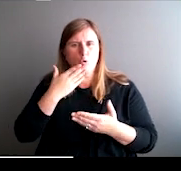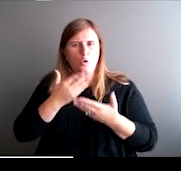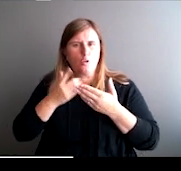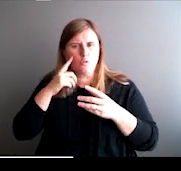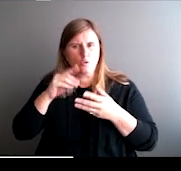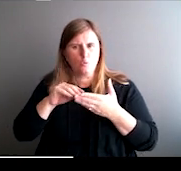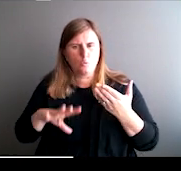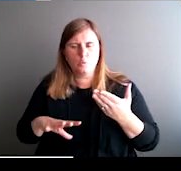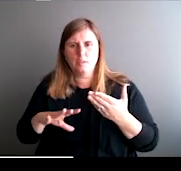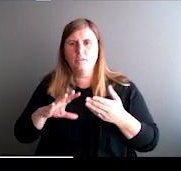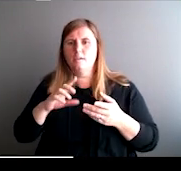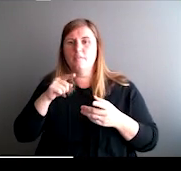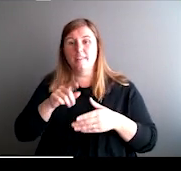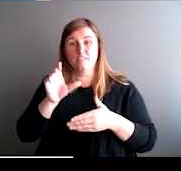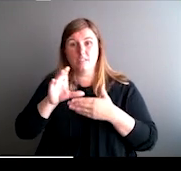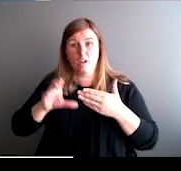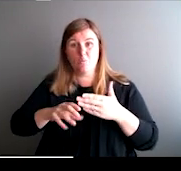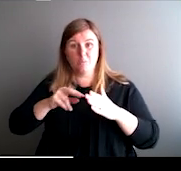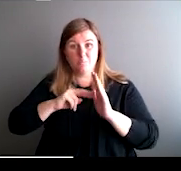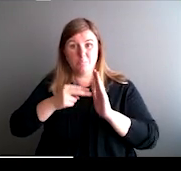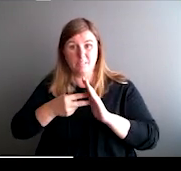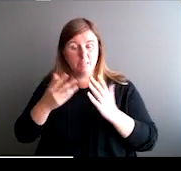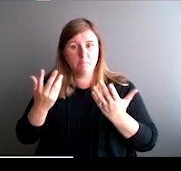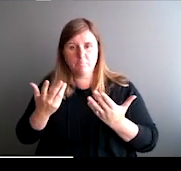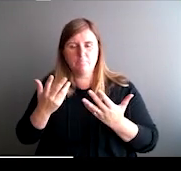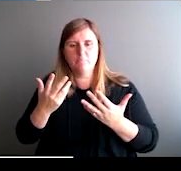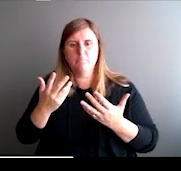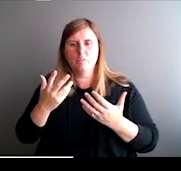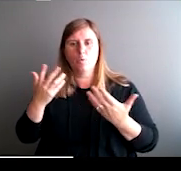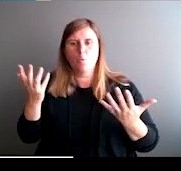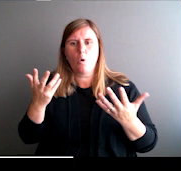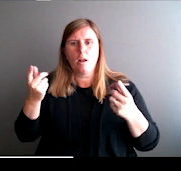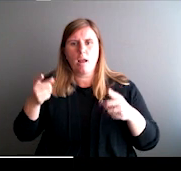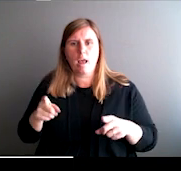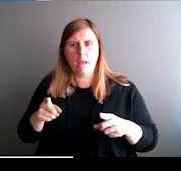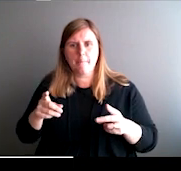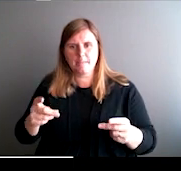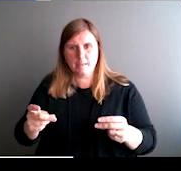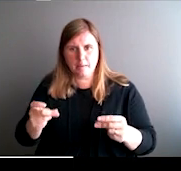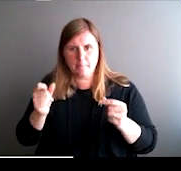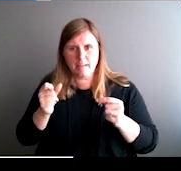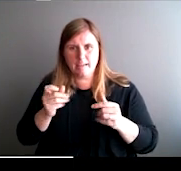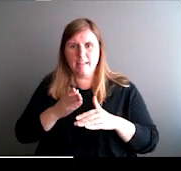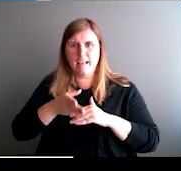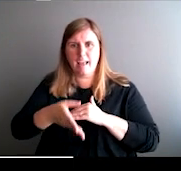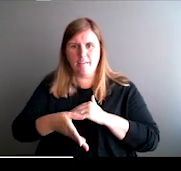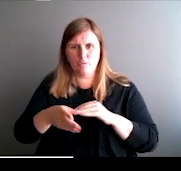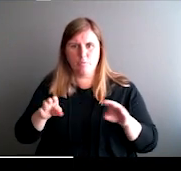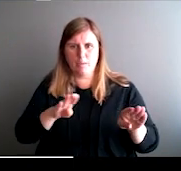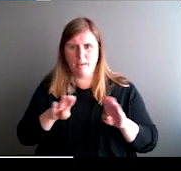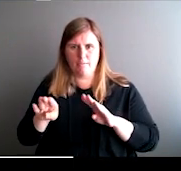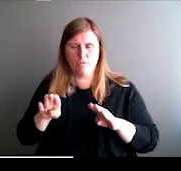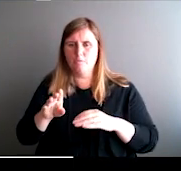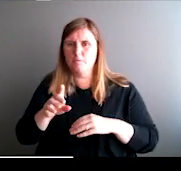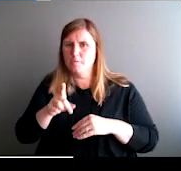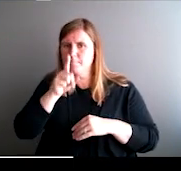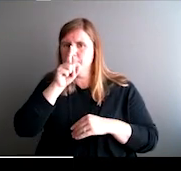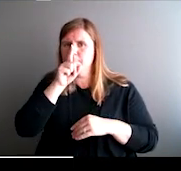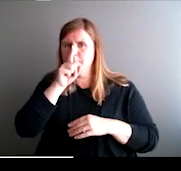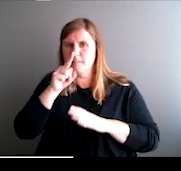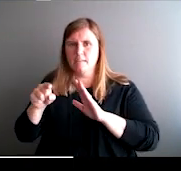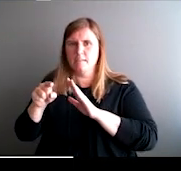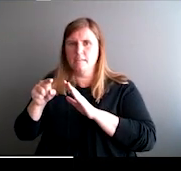student. Consequence here is simply referring to what happens immediately after the behavior. It doesn't have any of